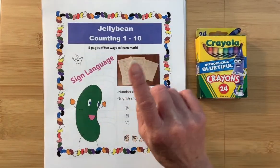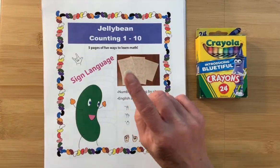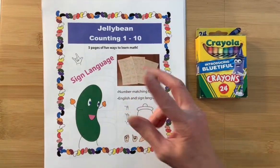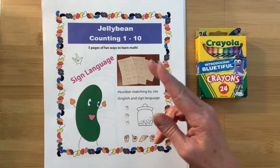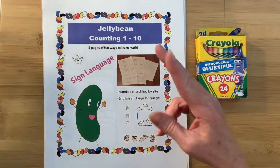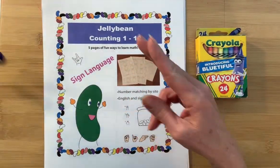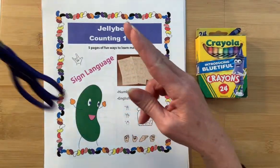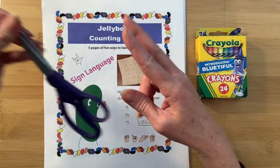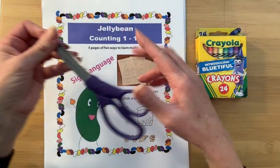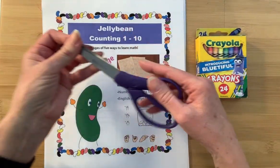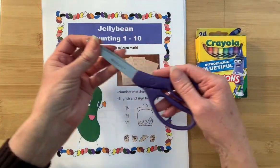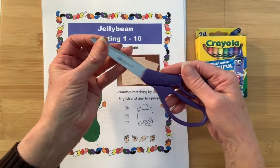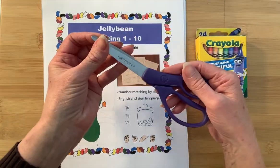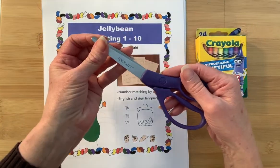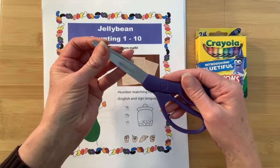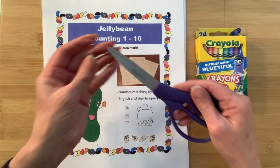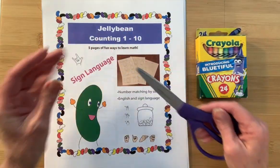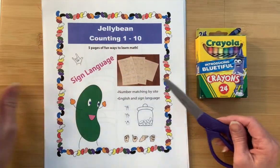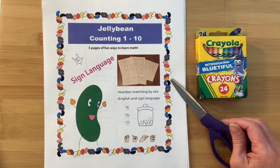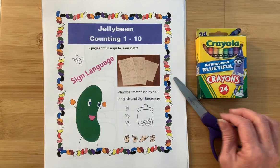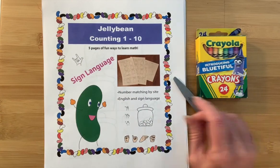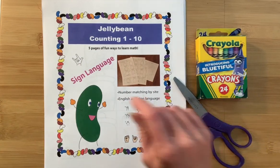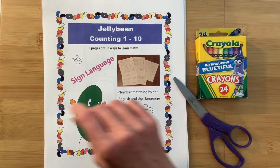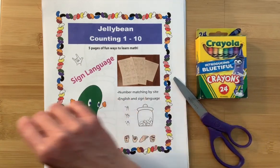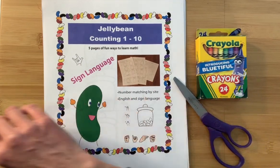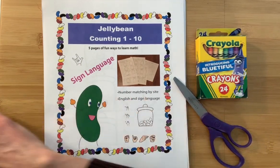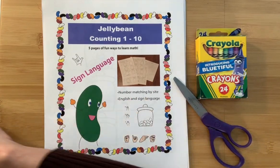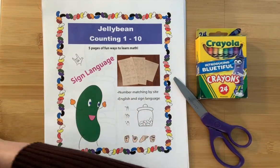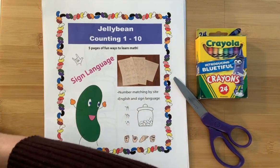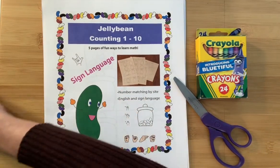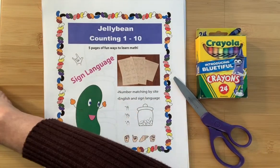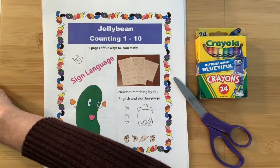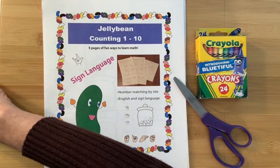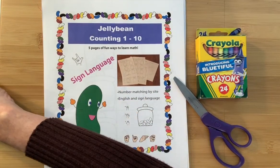You also need scissors